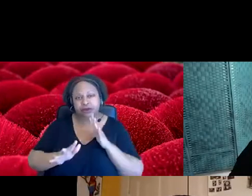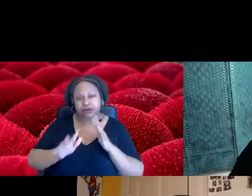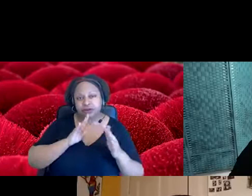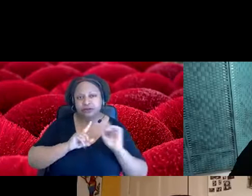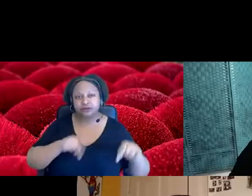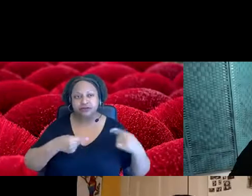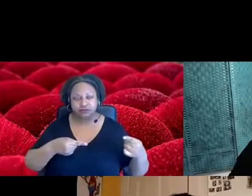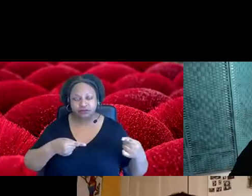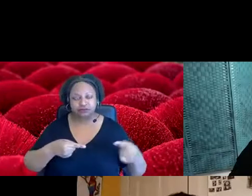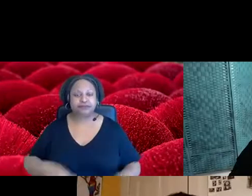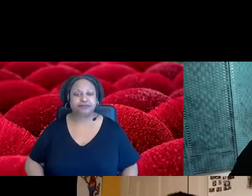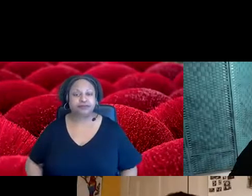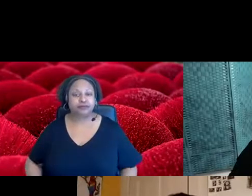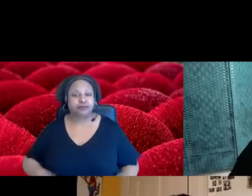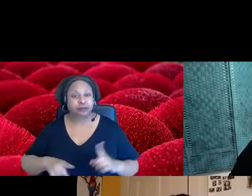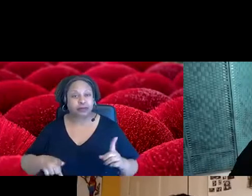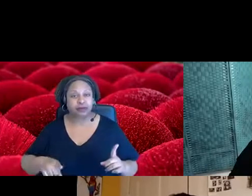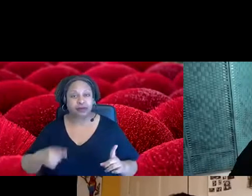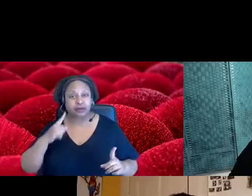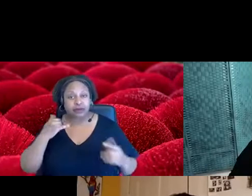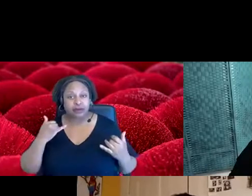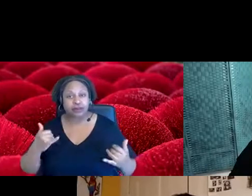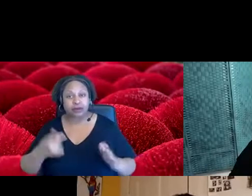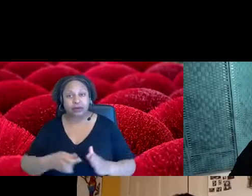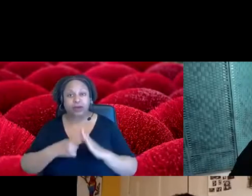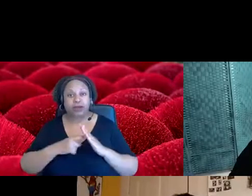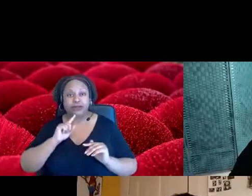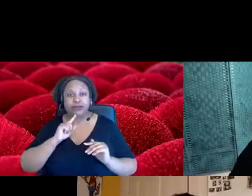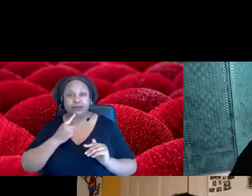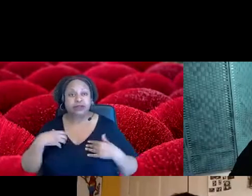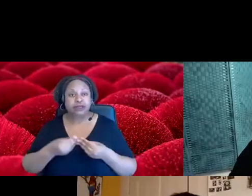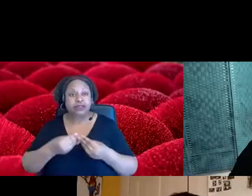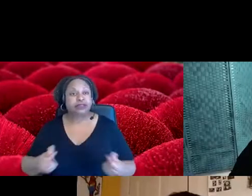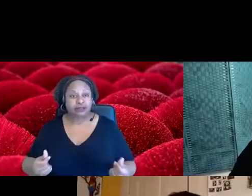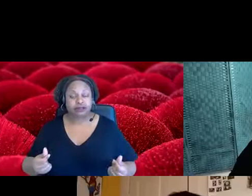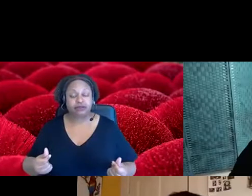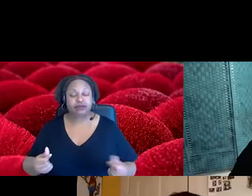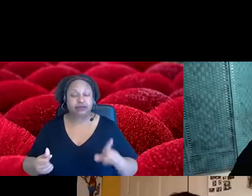we're in serious need of some healing, and not everyone is.